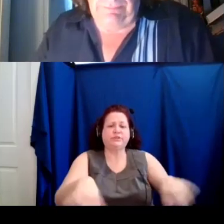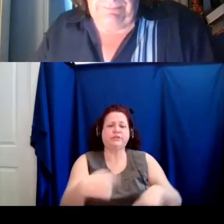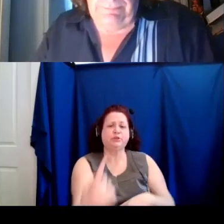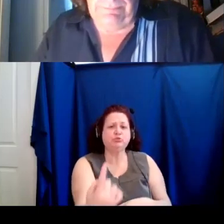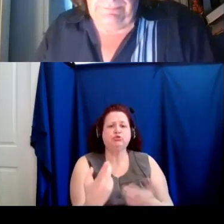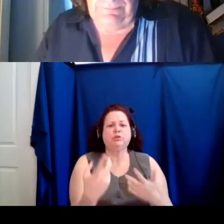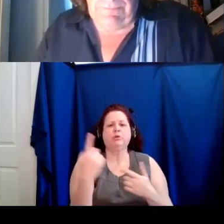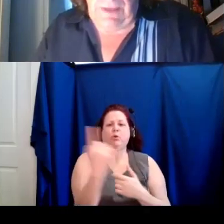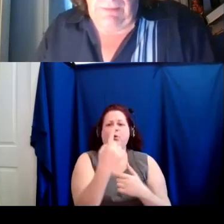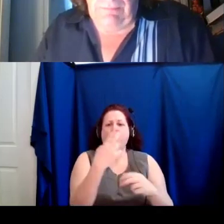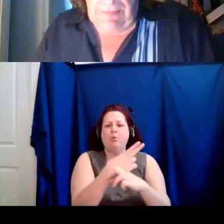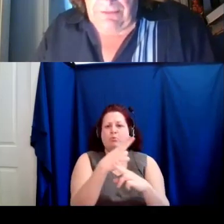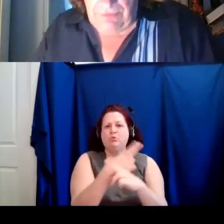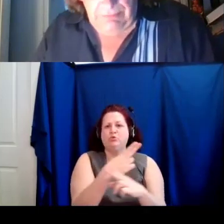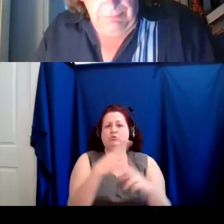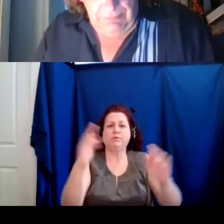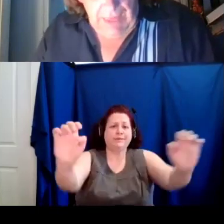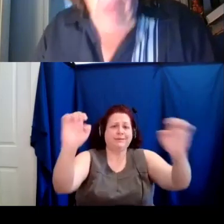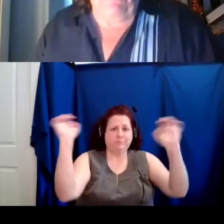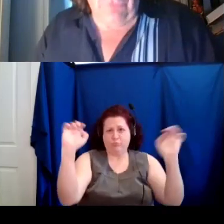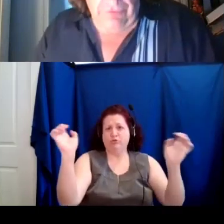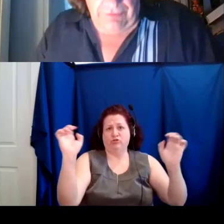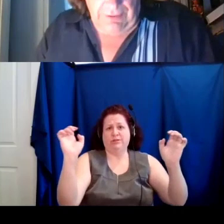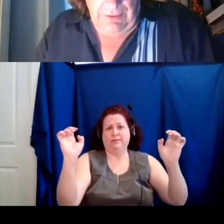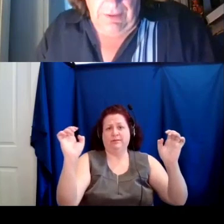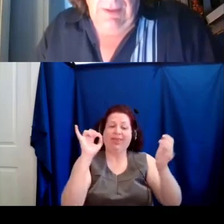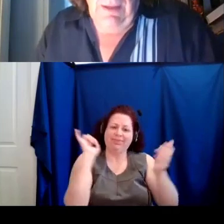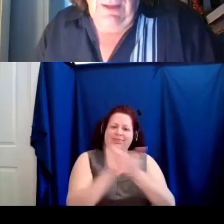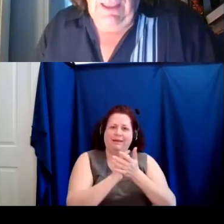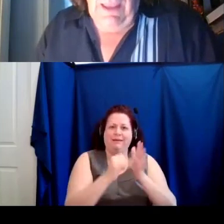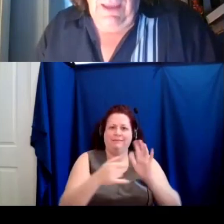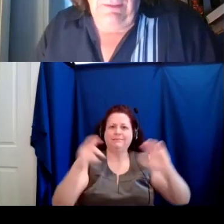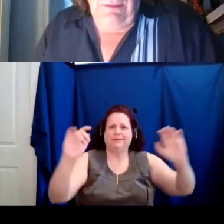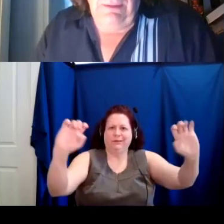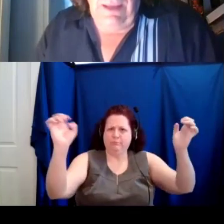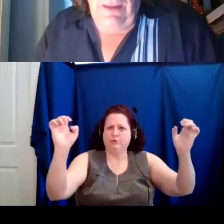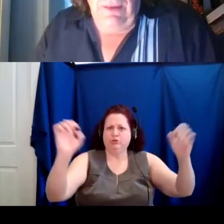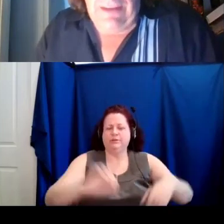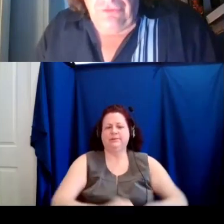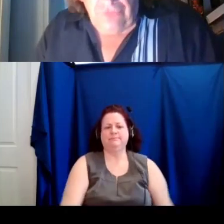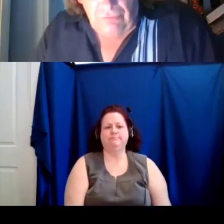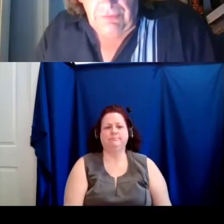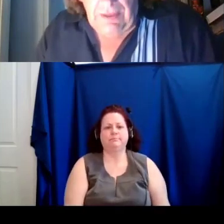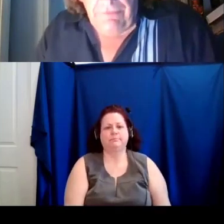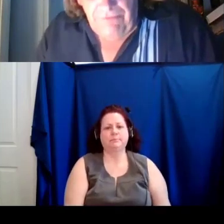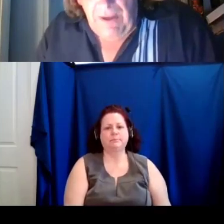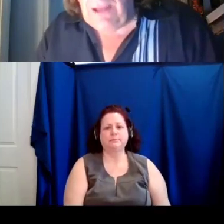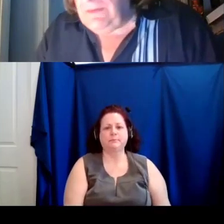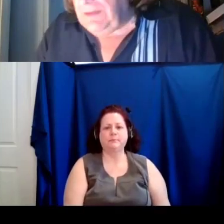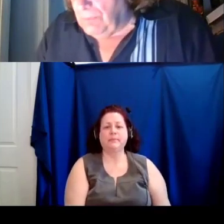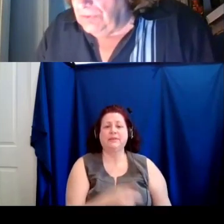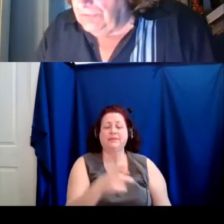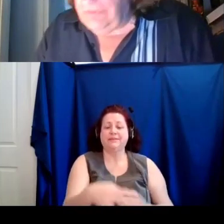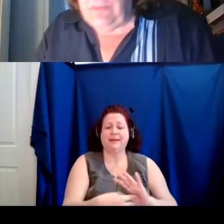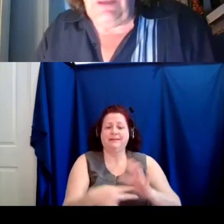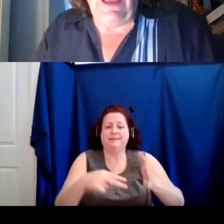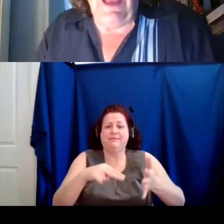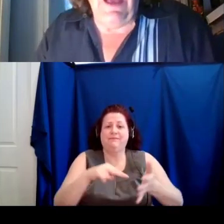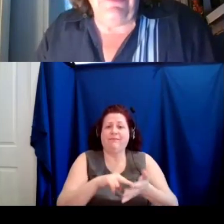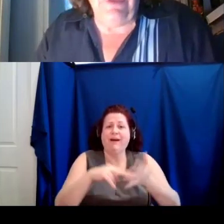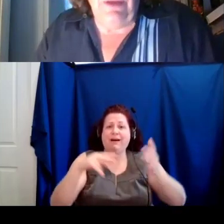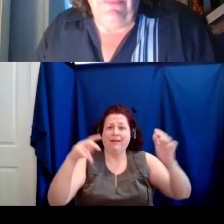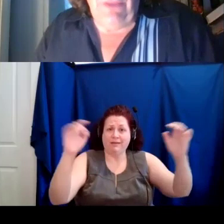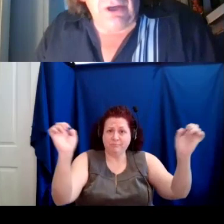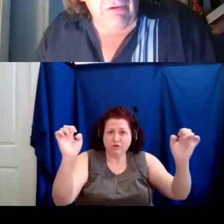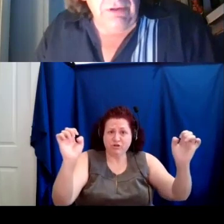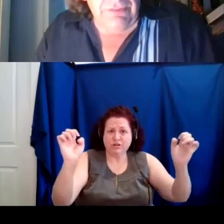emergency. Okay, that's an emergency. And they define the emergency